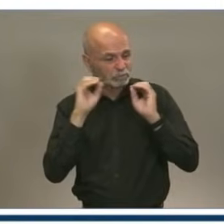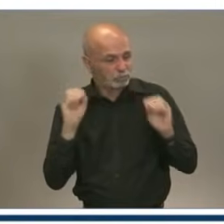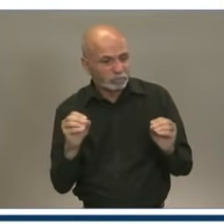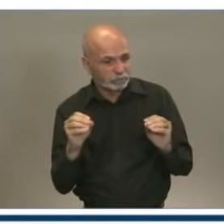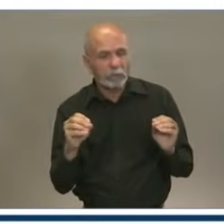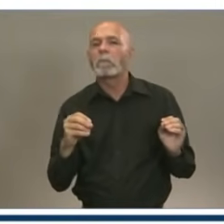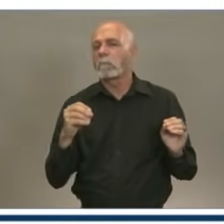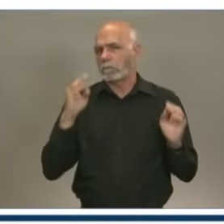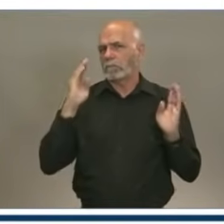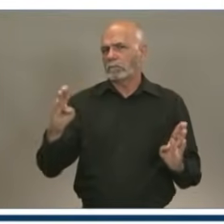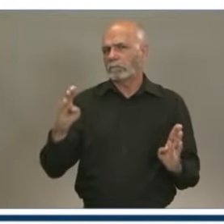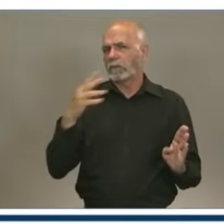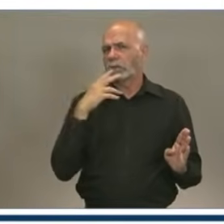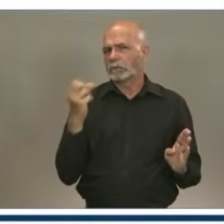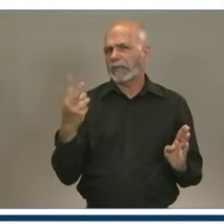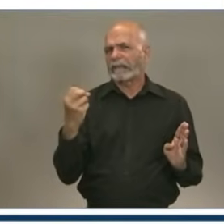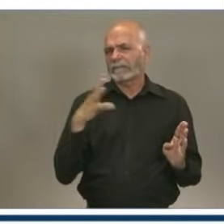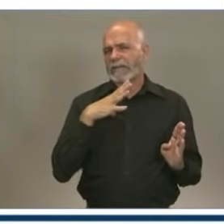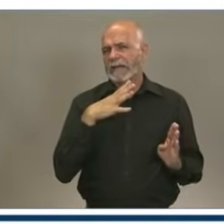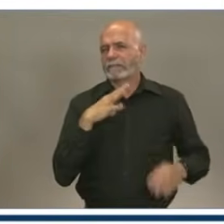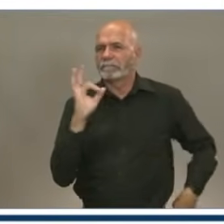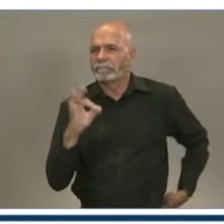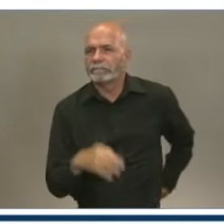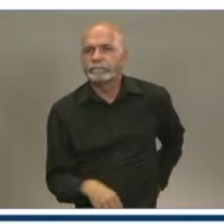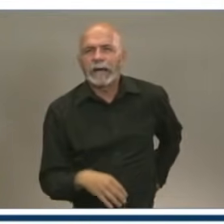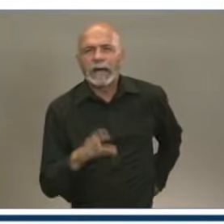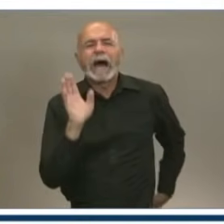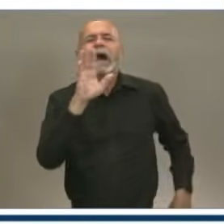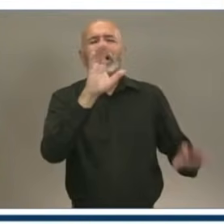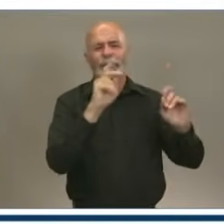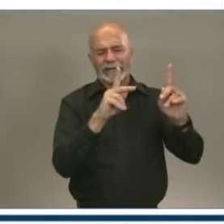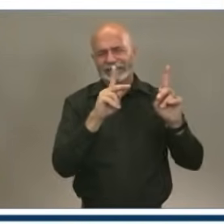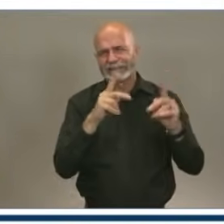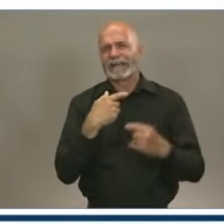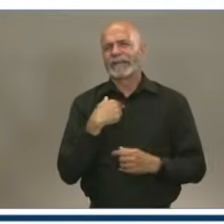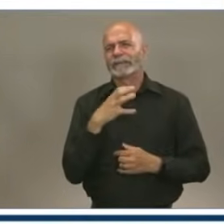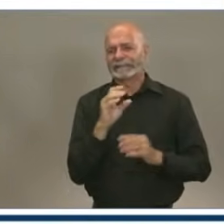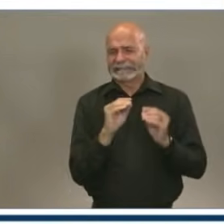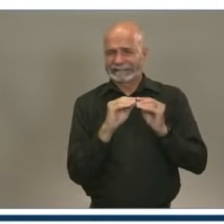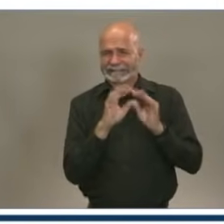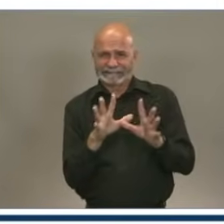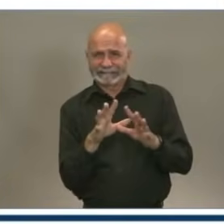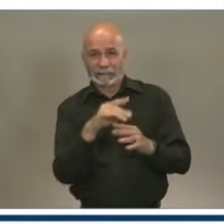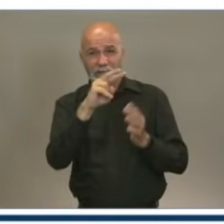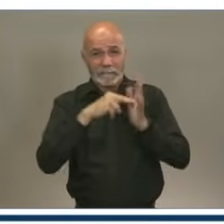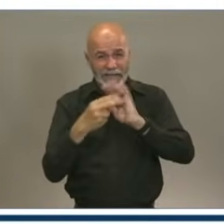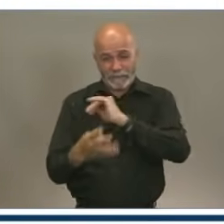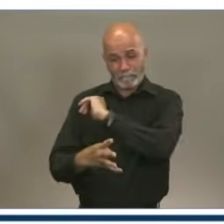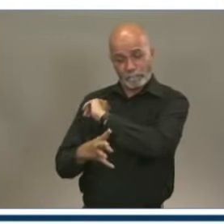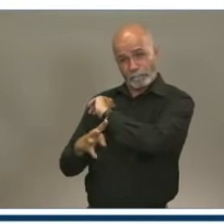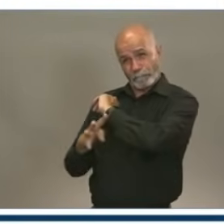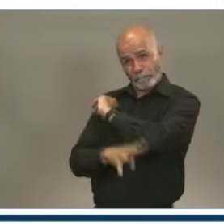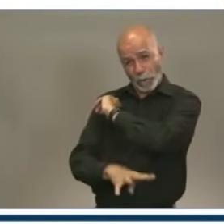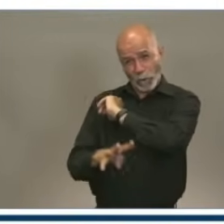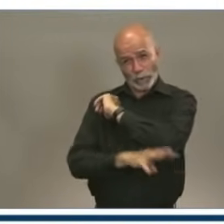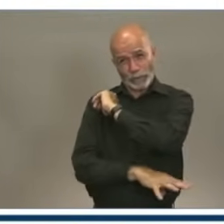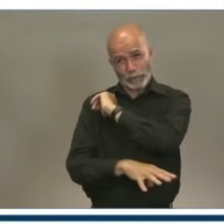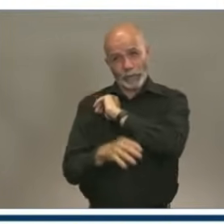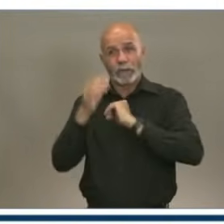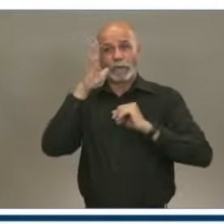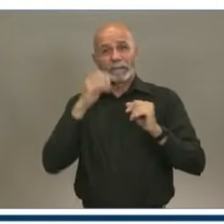You touched on it, so I'll just follow up with you. In the fall, when we're in phase 5,